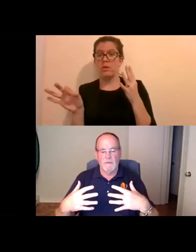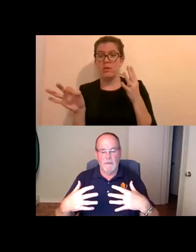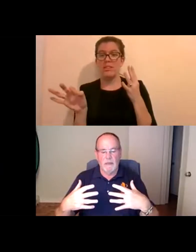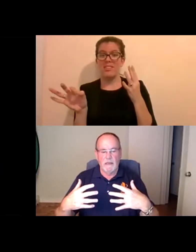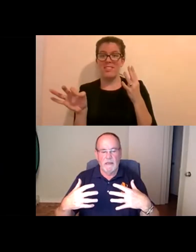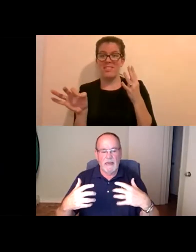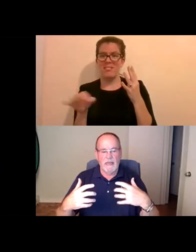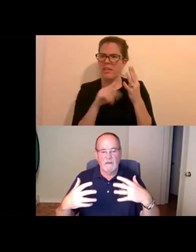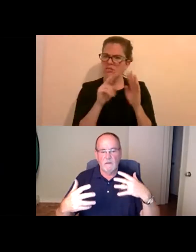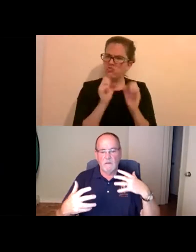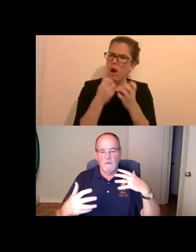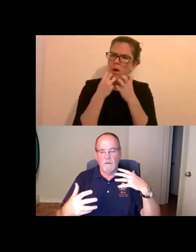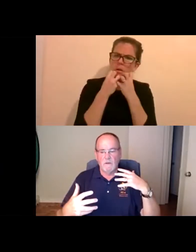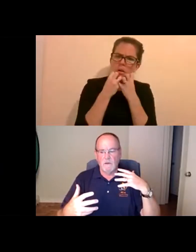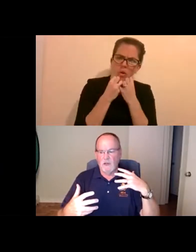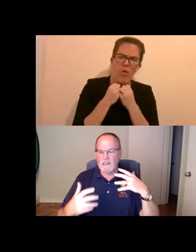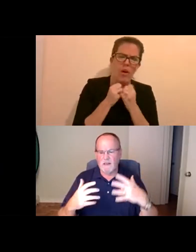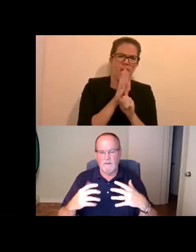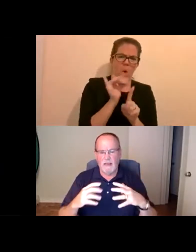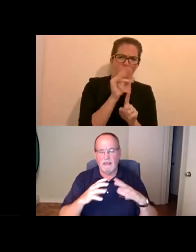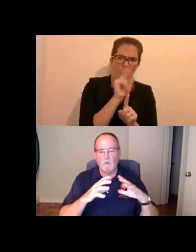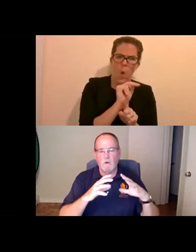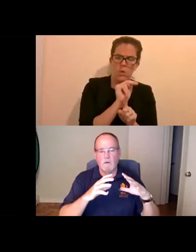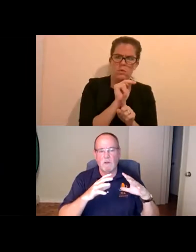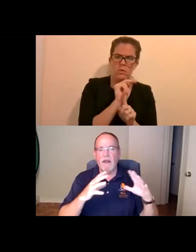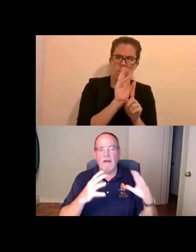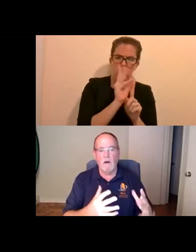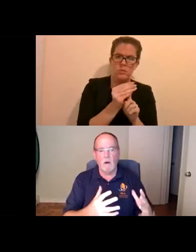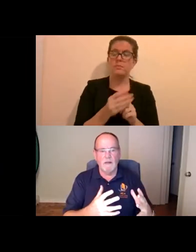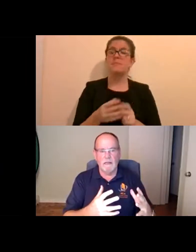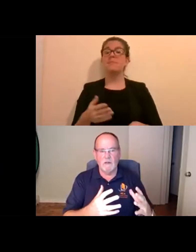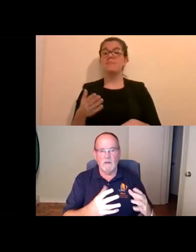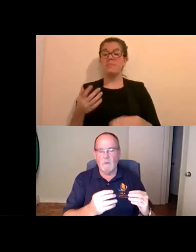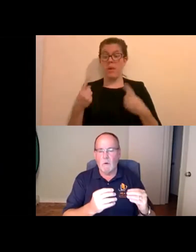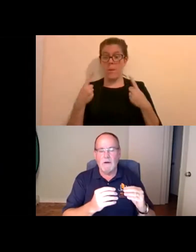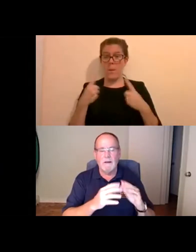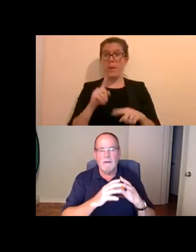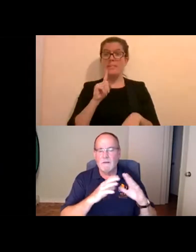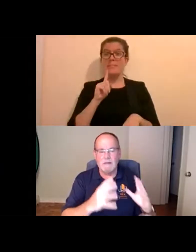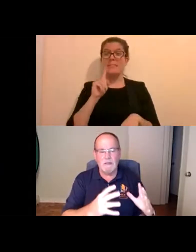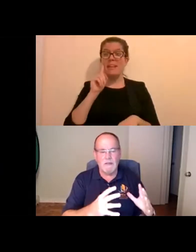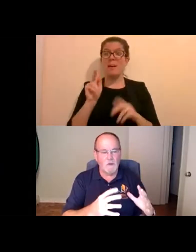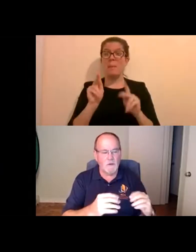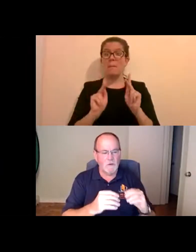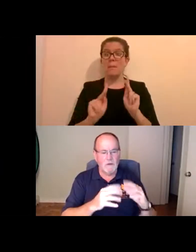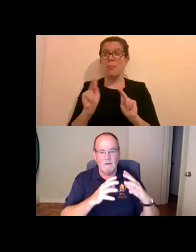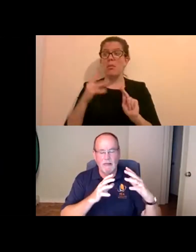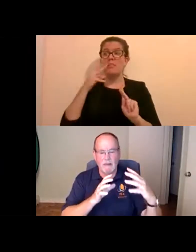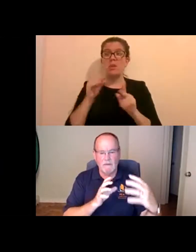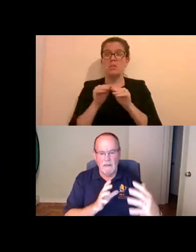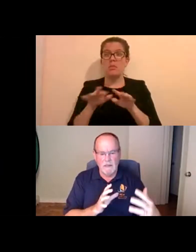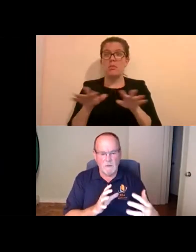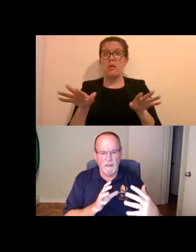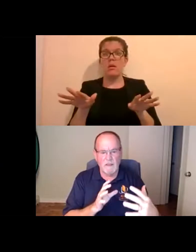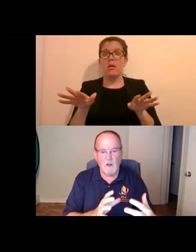diaspora, they had to adjust to the fact that we don't have our homelands anymore of the residential school. We don't